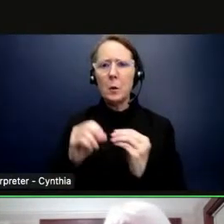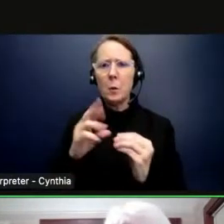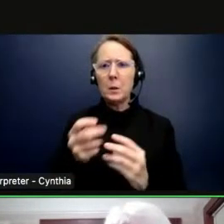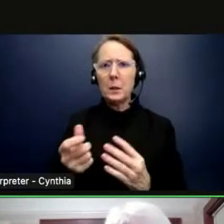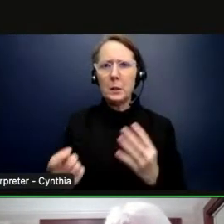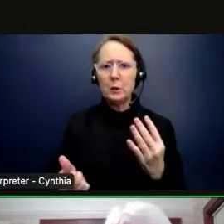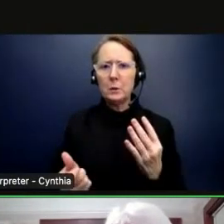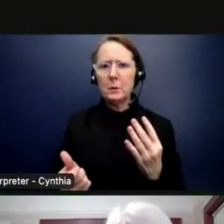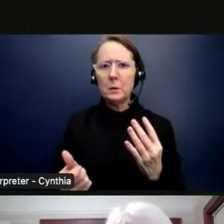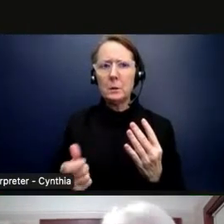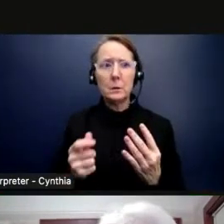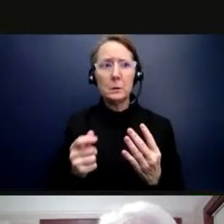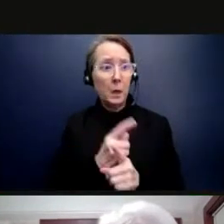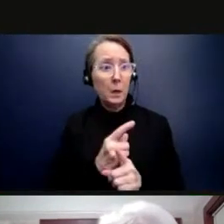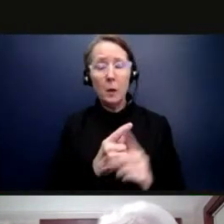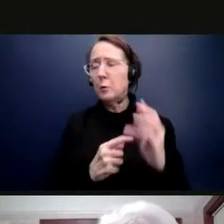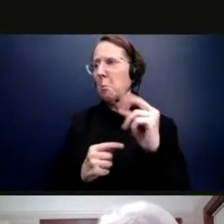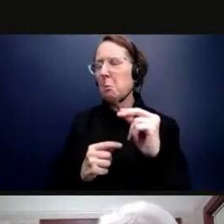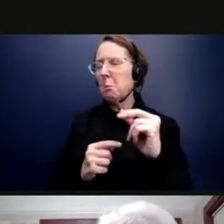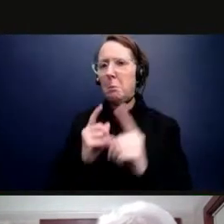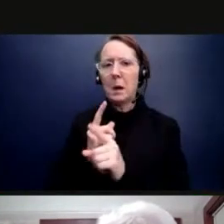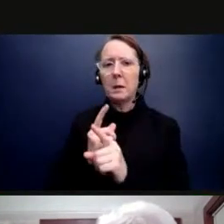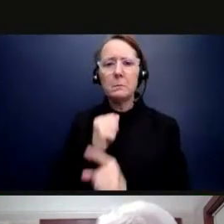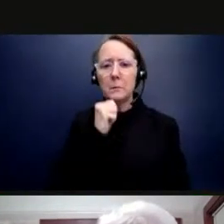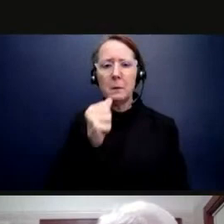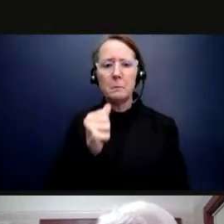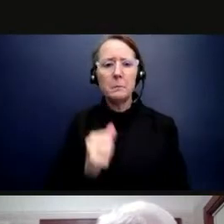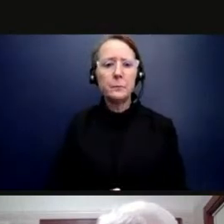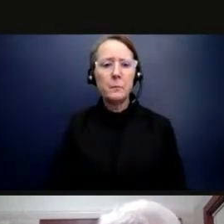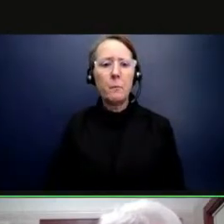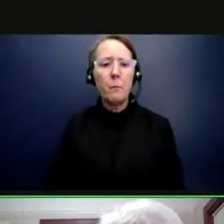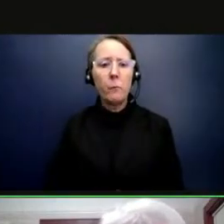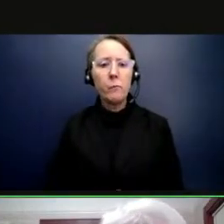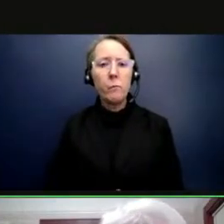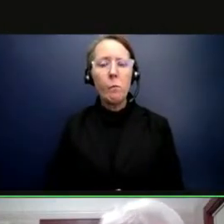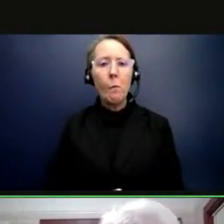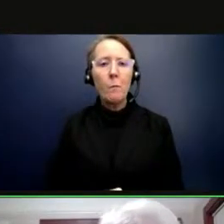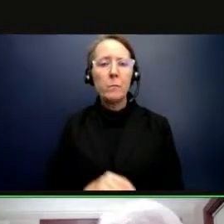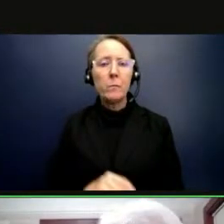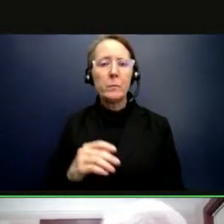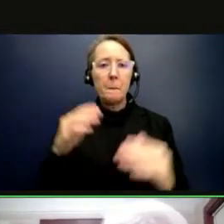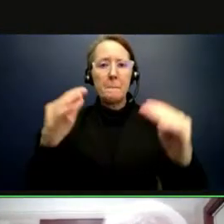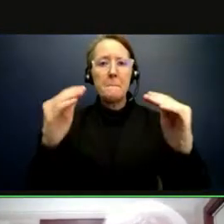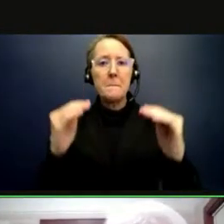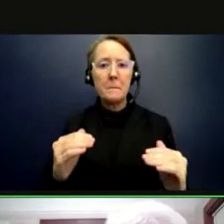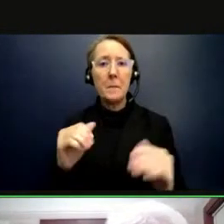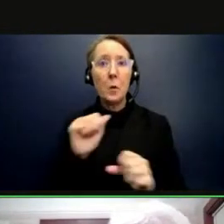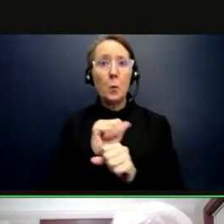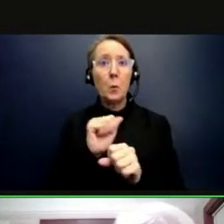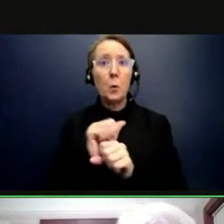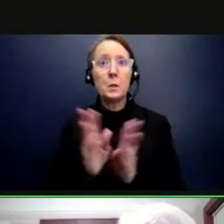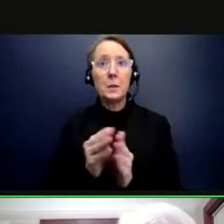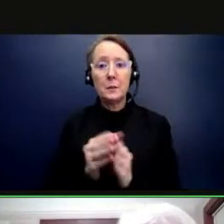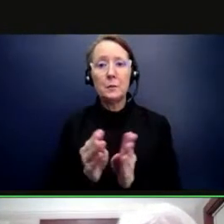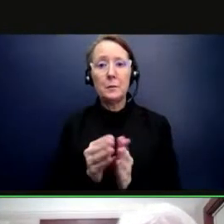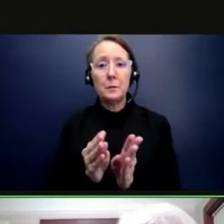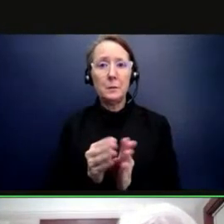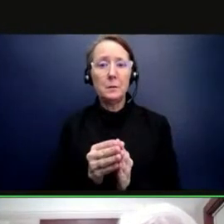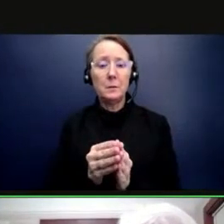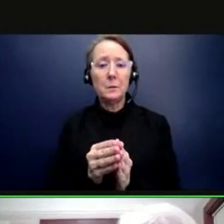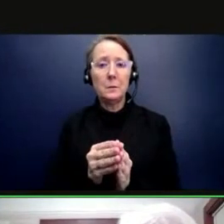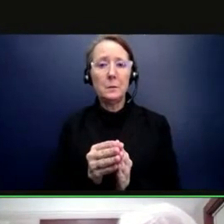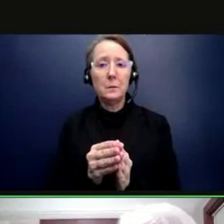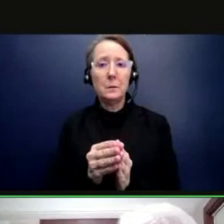deletions, Councillor. No. Okay. Correct, there are not. Okay, we'll move then into the work session. Work session is